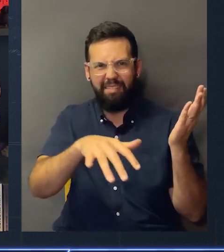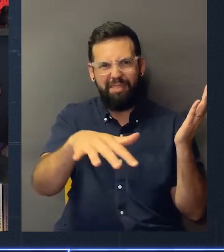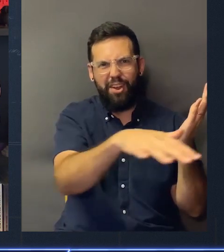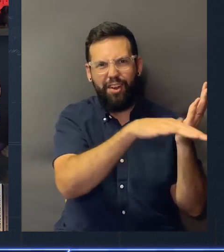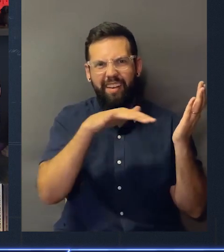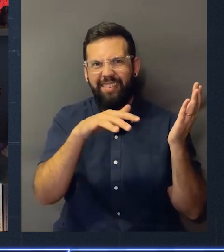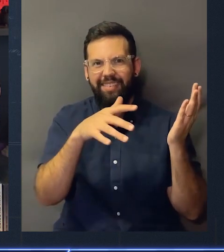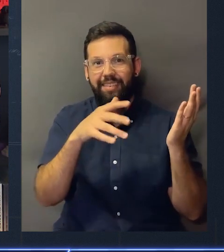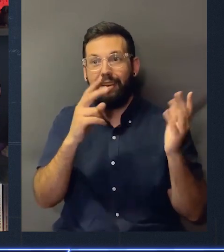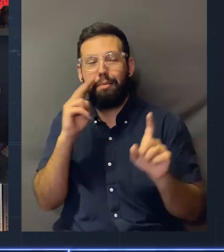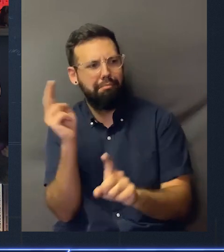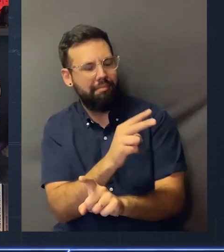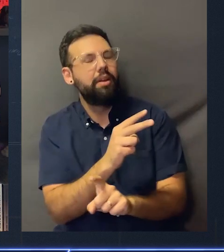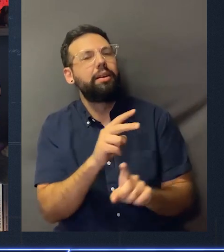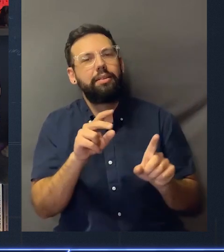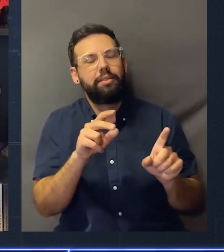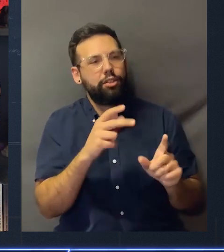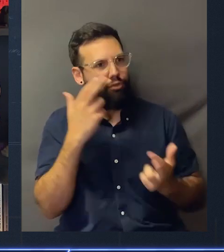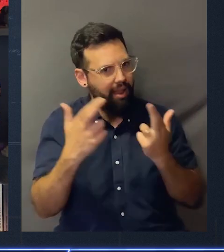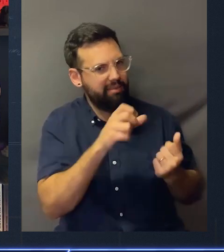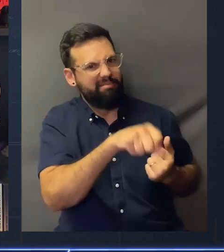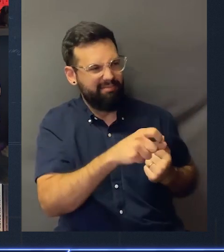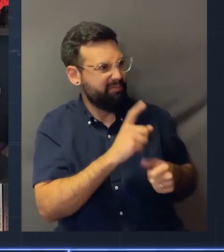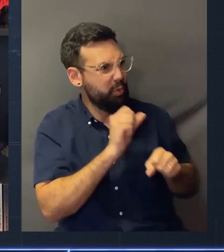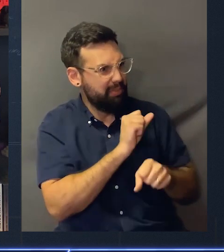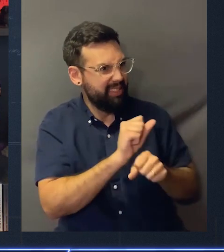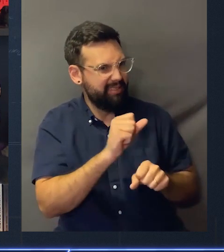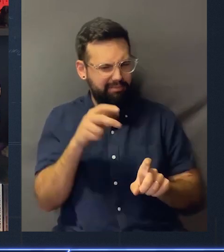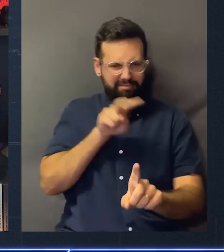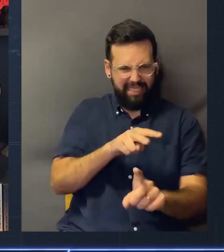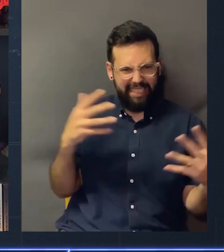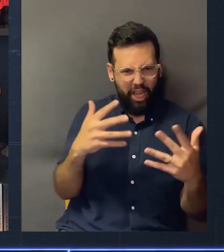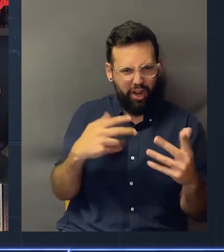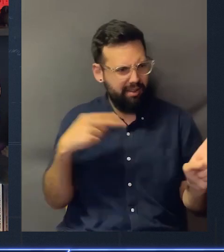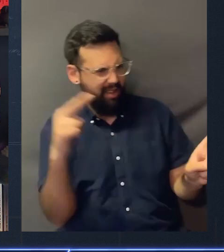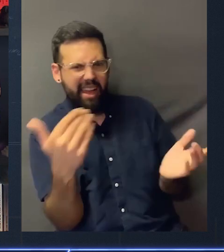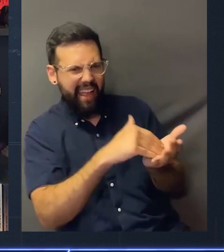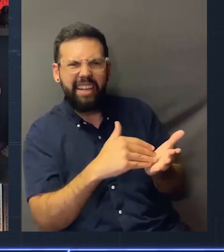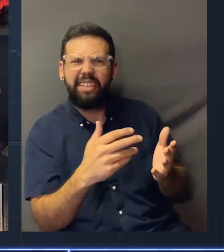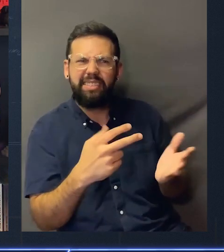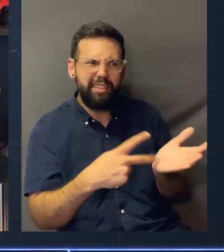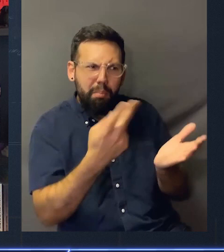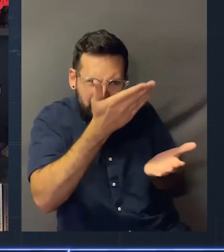from the cliff. Verify that it was as scary from far away as it actually looked from the top.